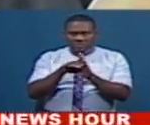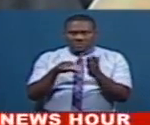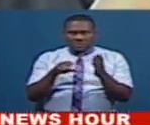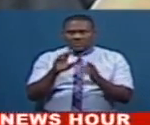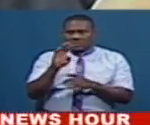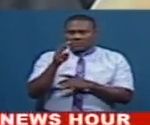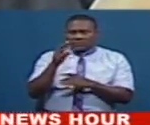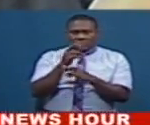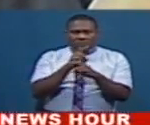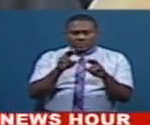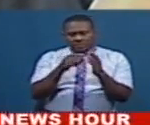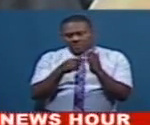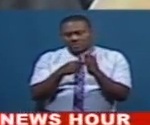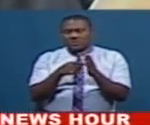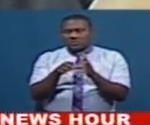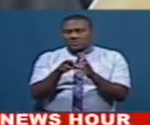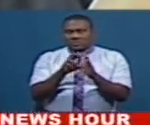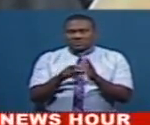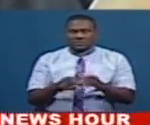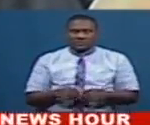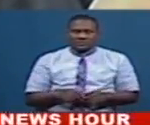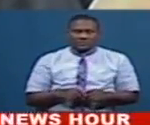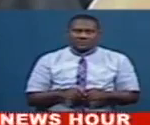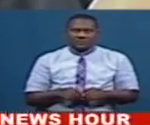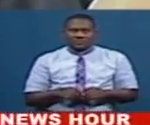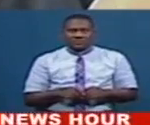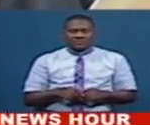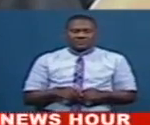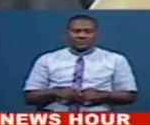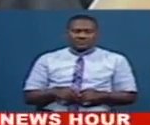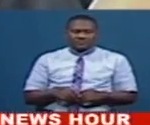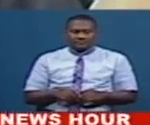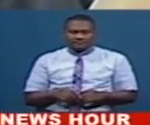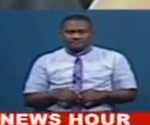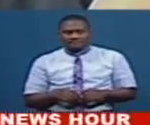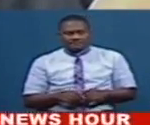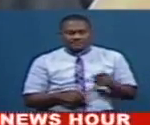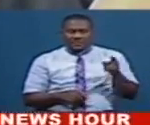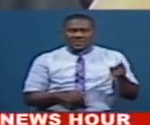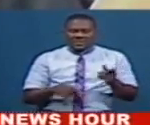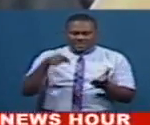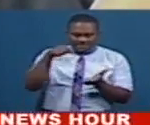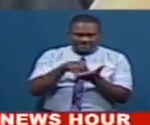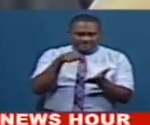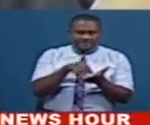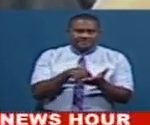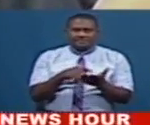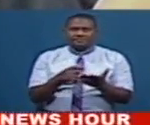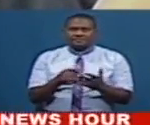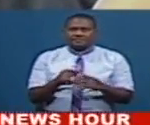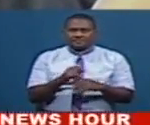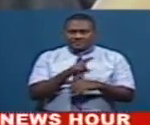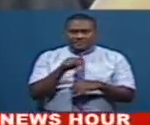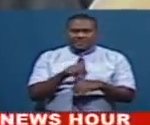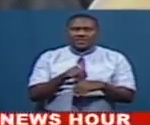Constitution of the Fourth Republic. In the face of predictable criticism, he insisted that it was